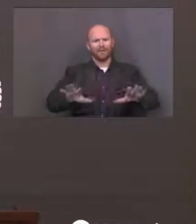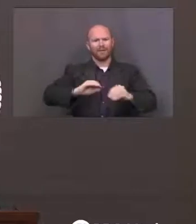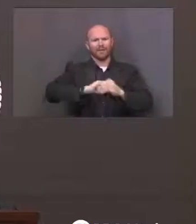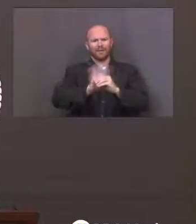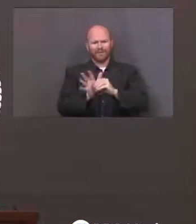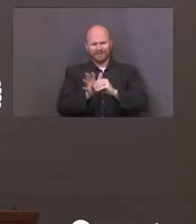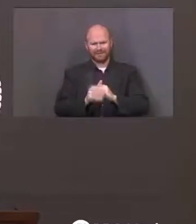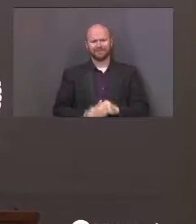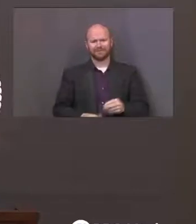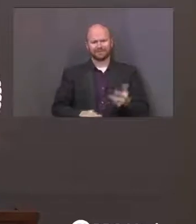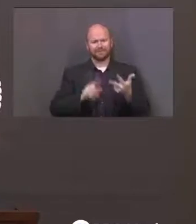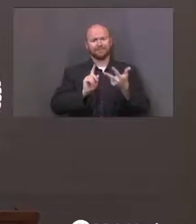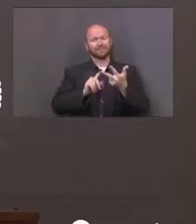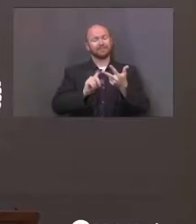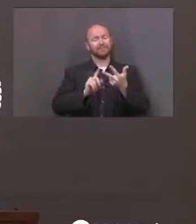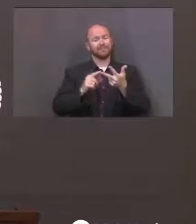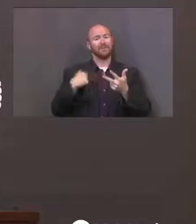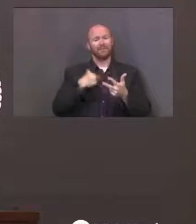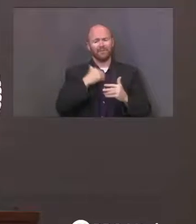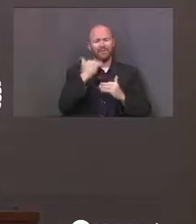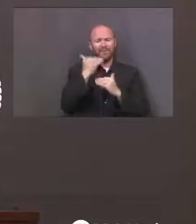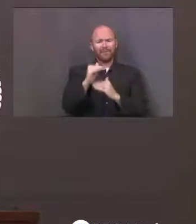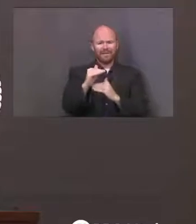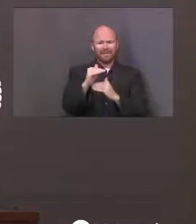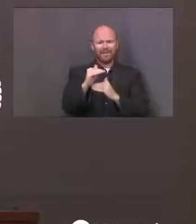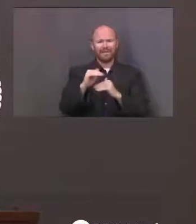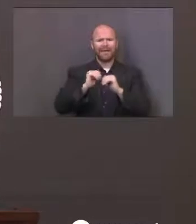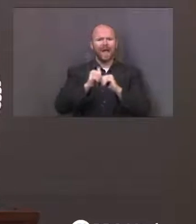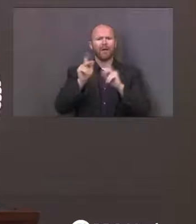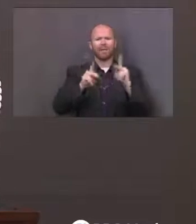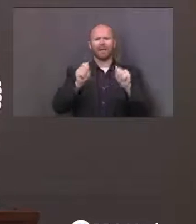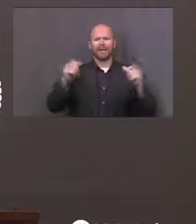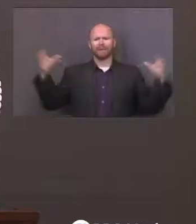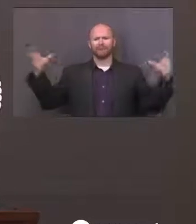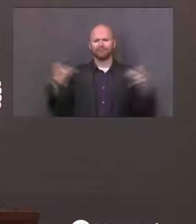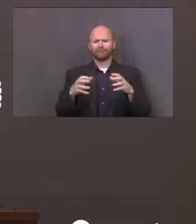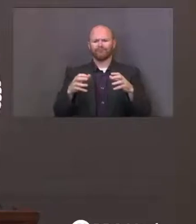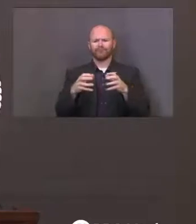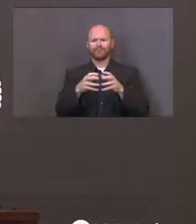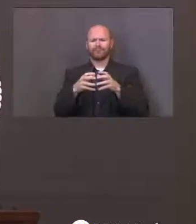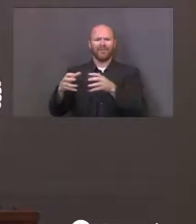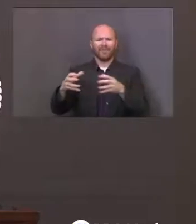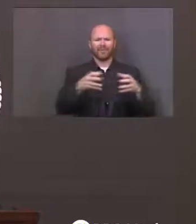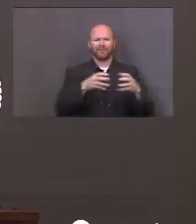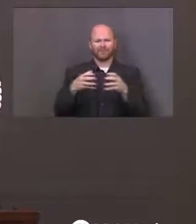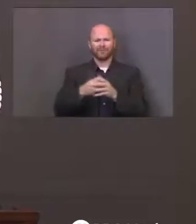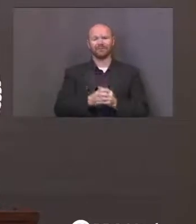And we have limited, in some ways, how people gather. And that's helped